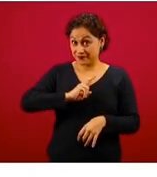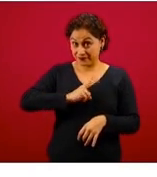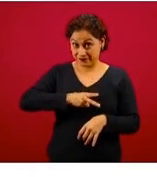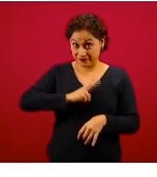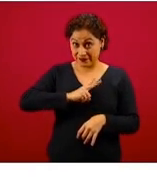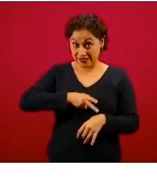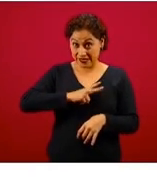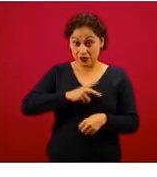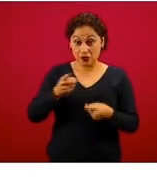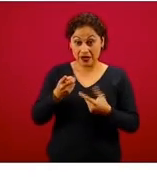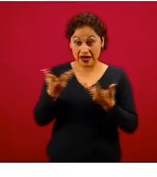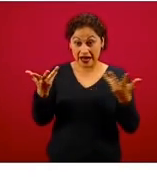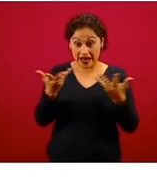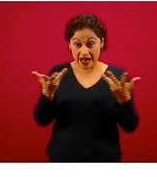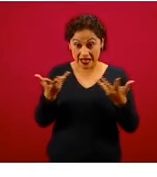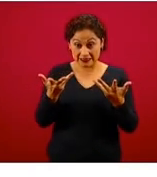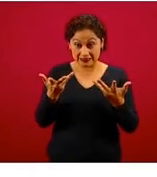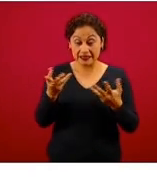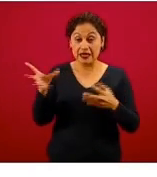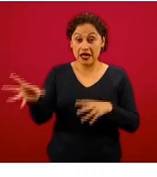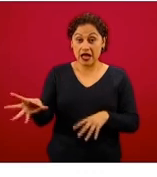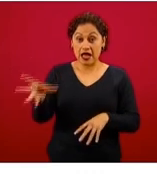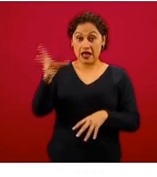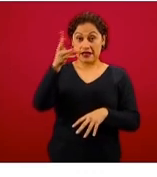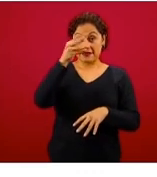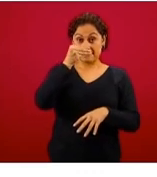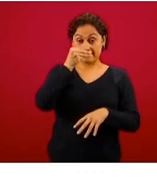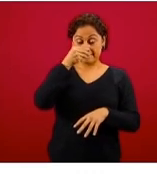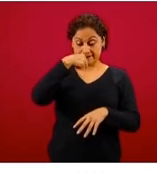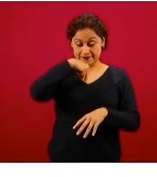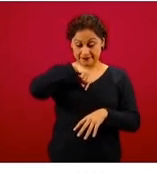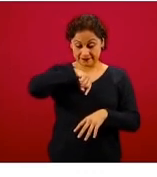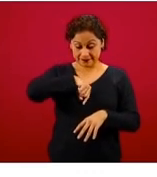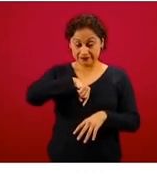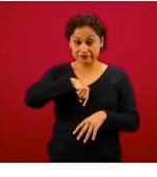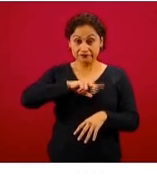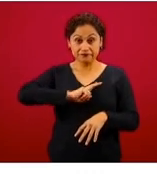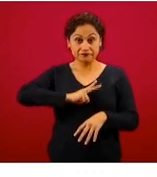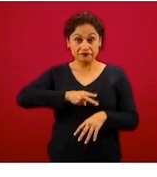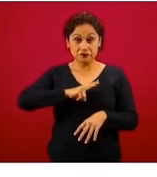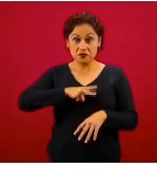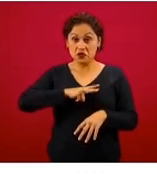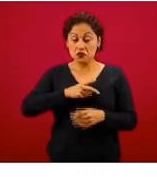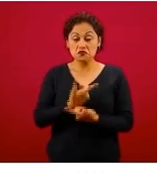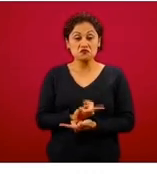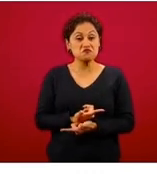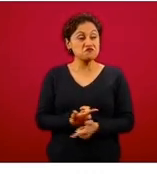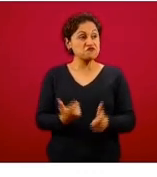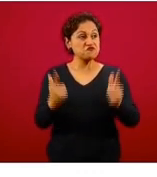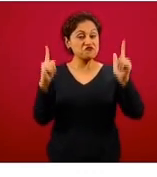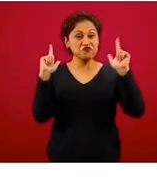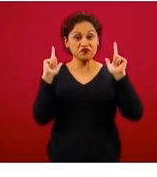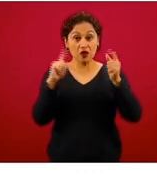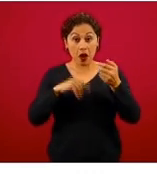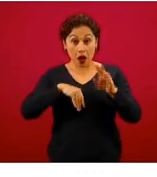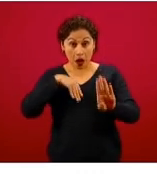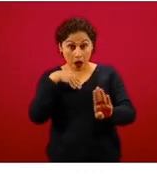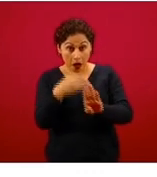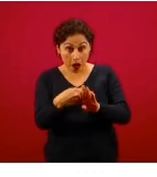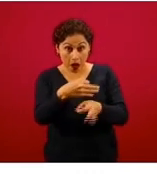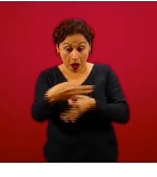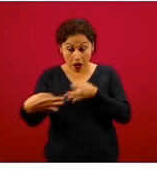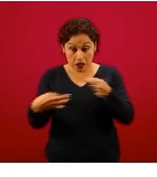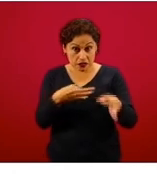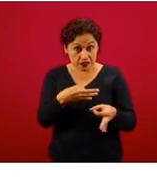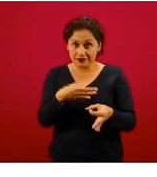So here we can take a look at the process just described of attack of the